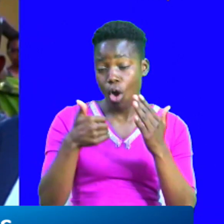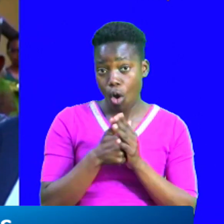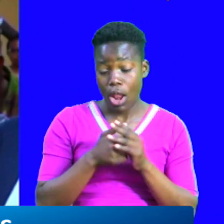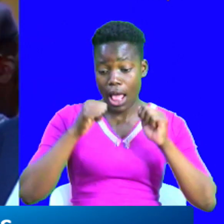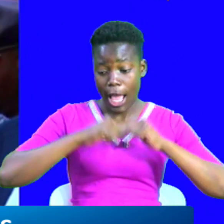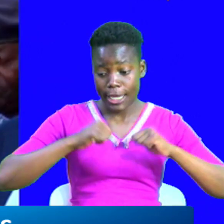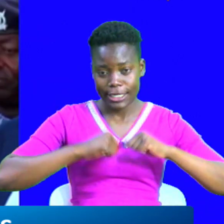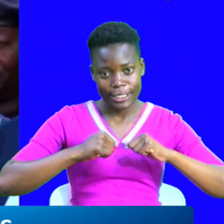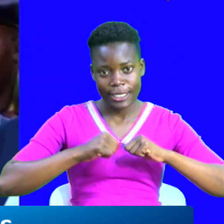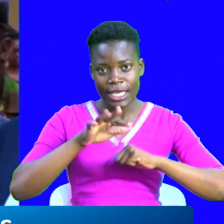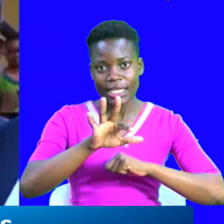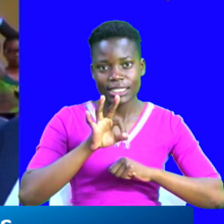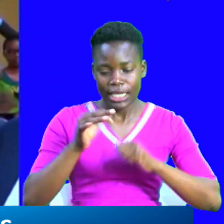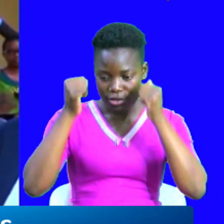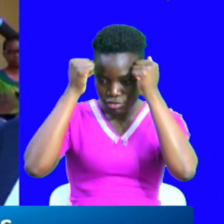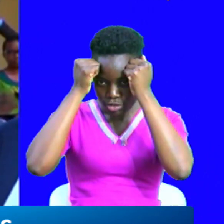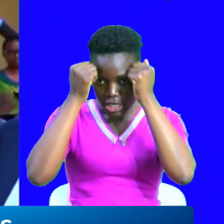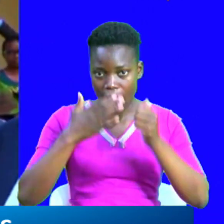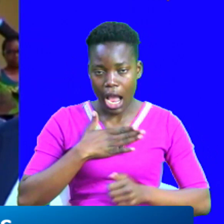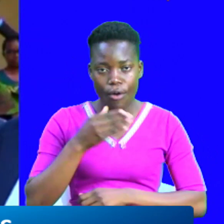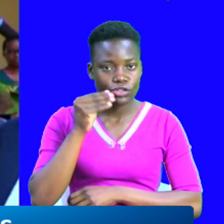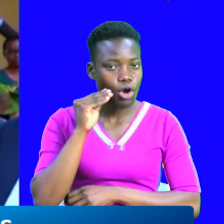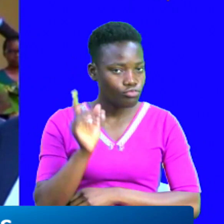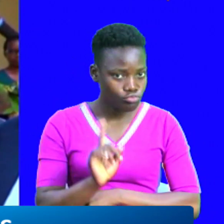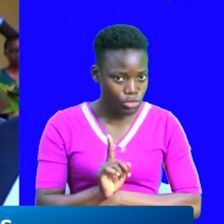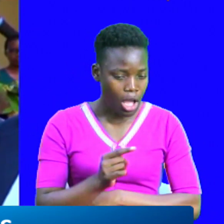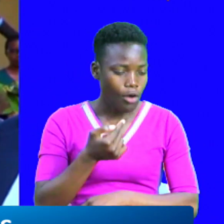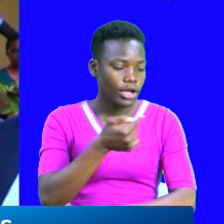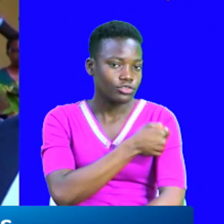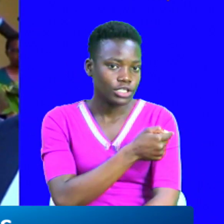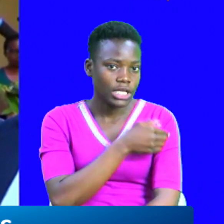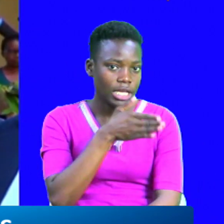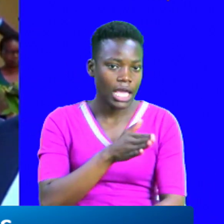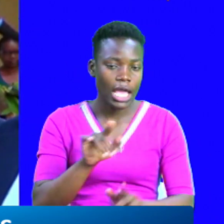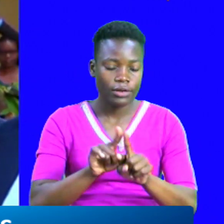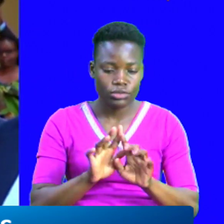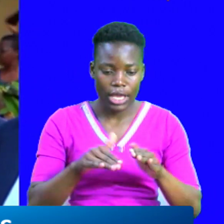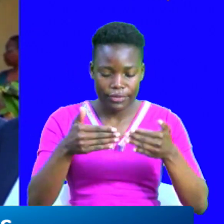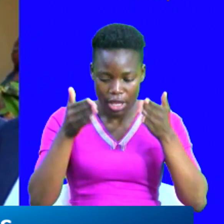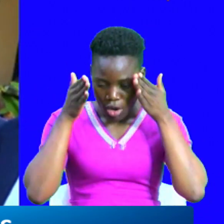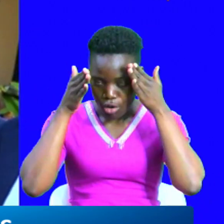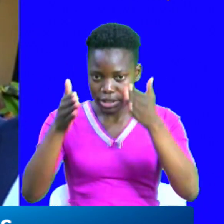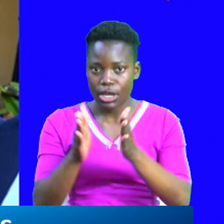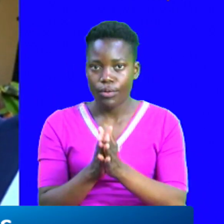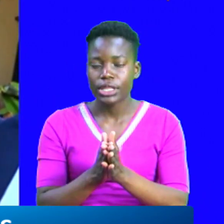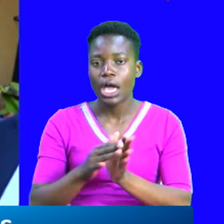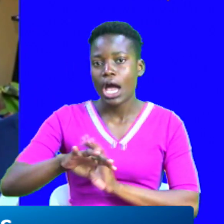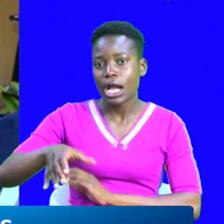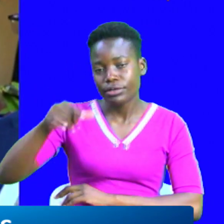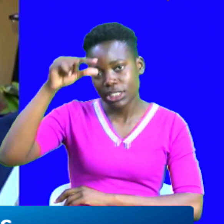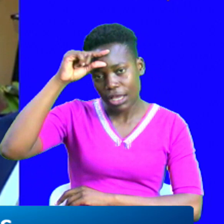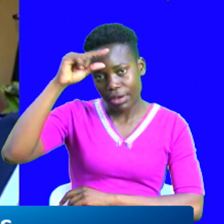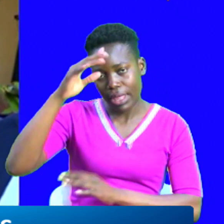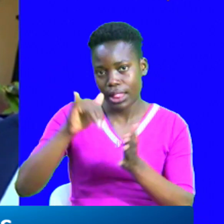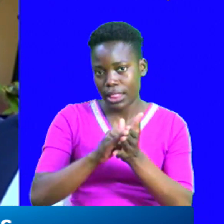taking our children home. They are going to be managed from here, and we are giving commitment together with the county government health department